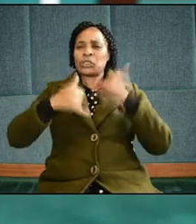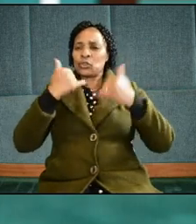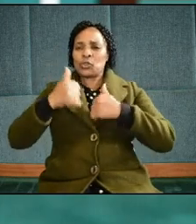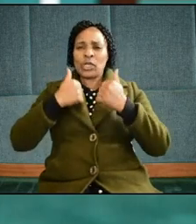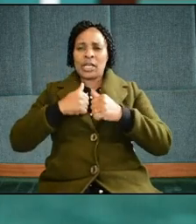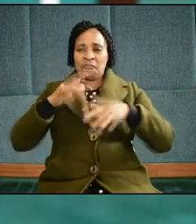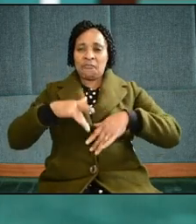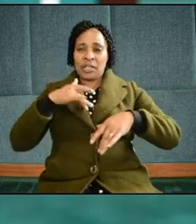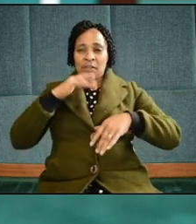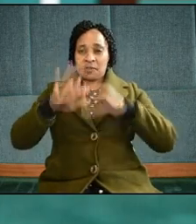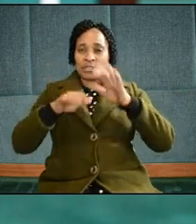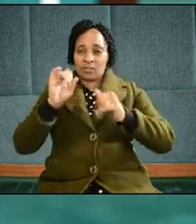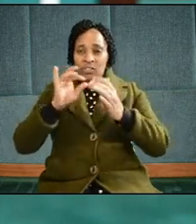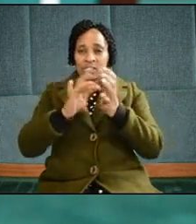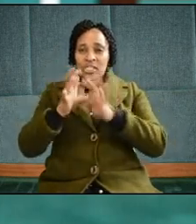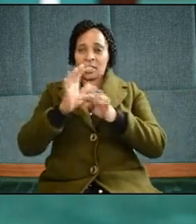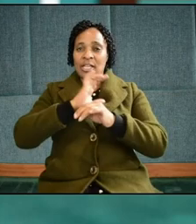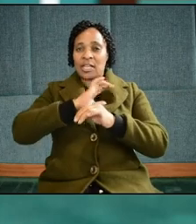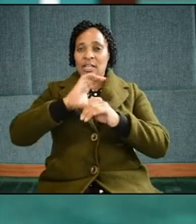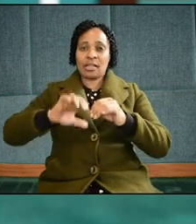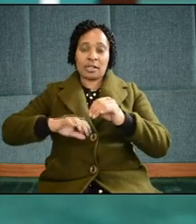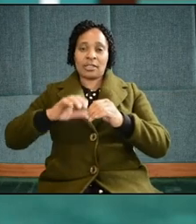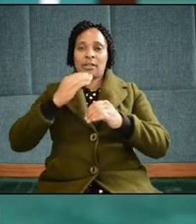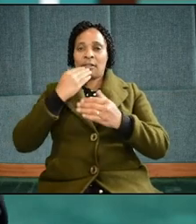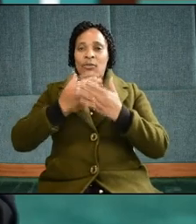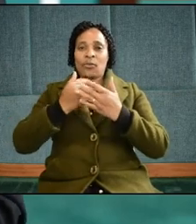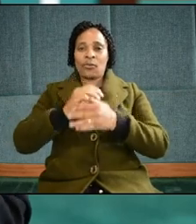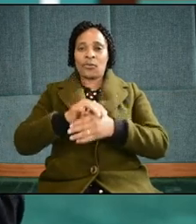feet of Jesus. Thank you.